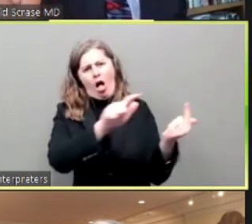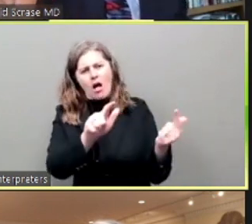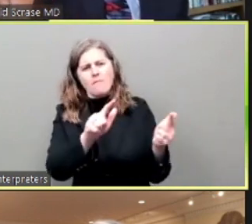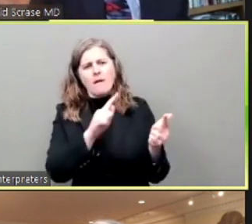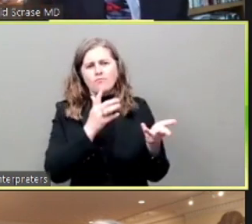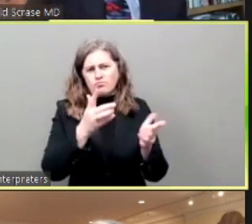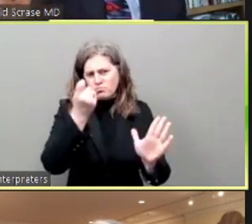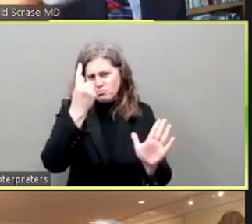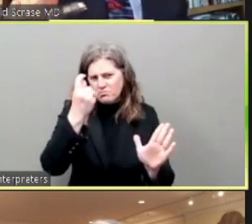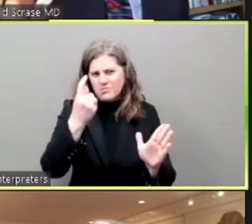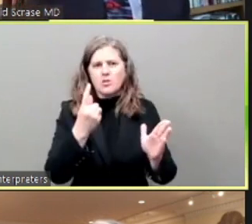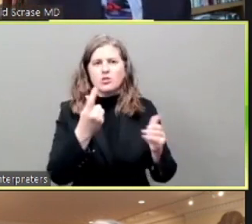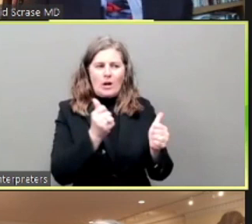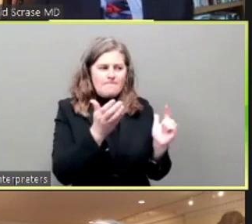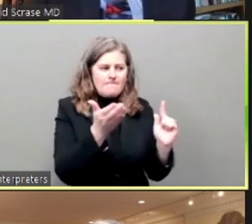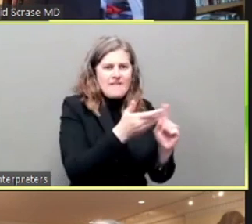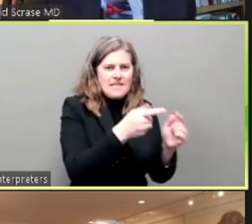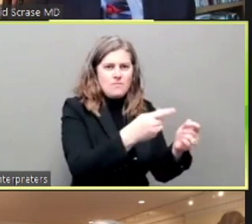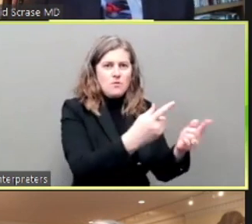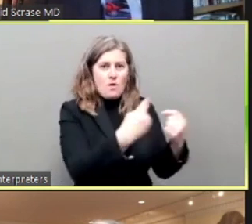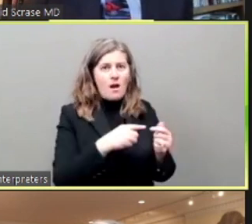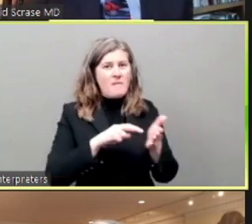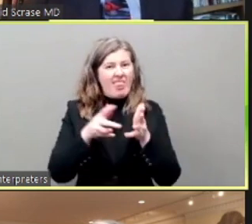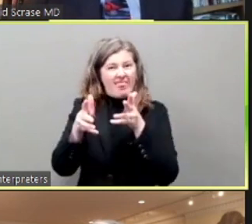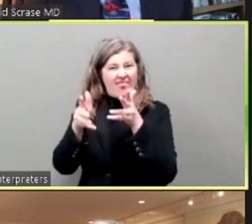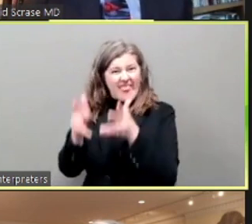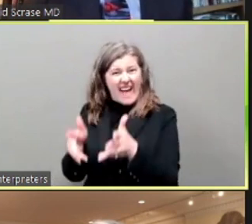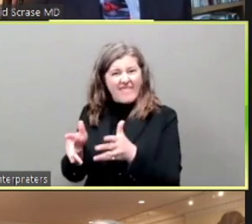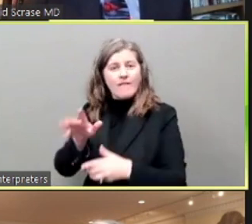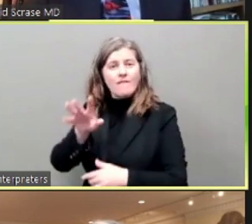with me here for a minute. That would only leave us